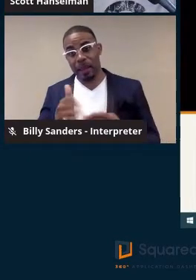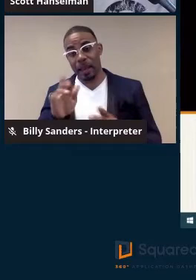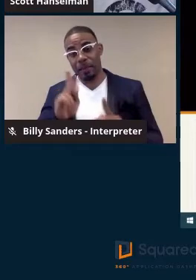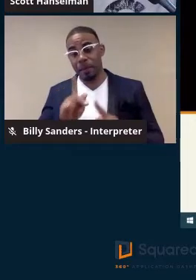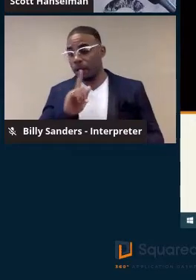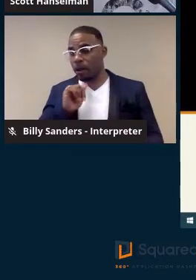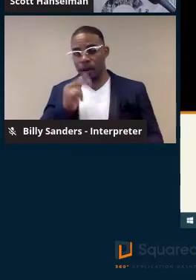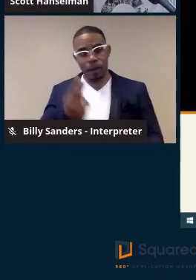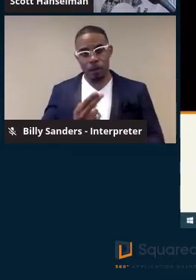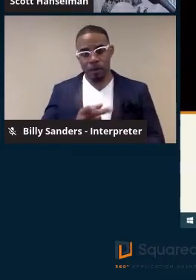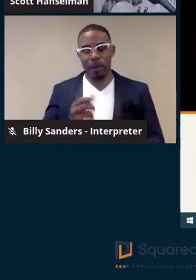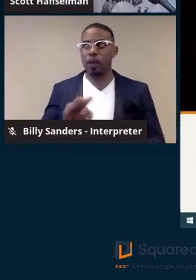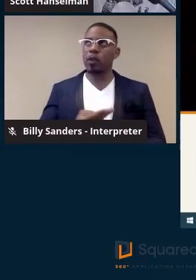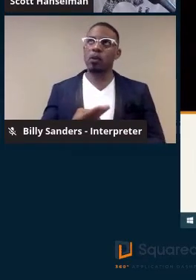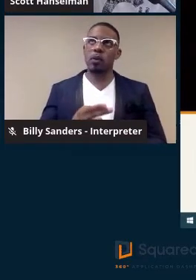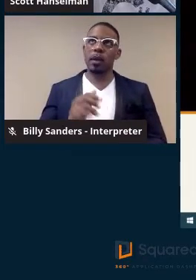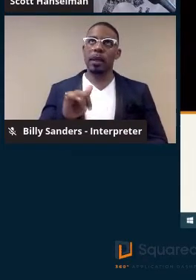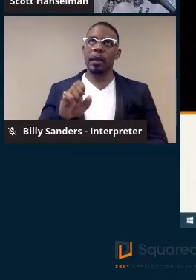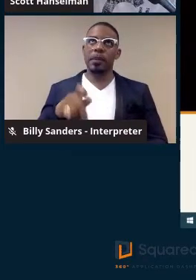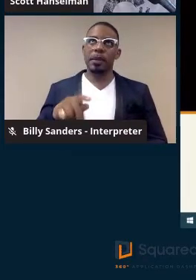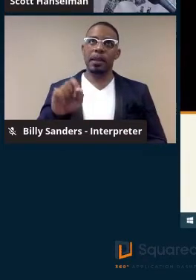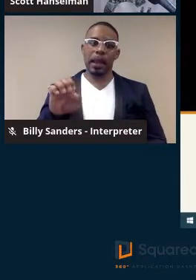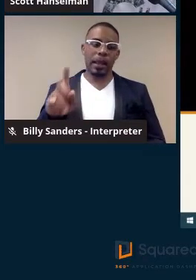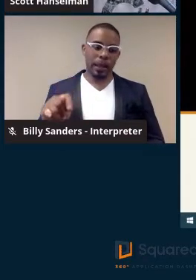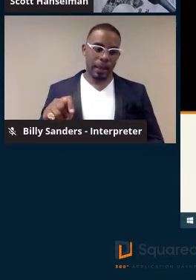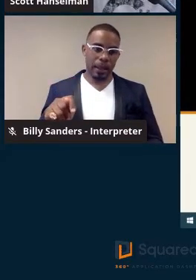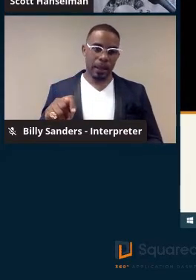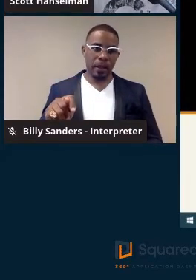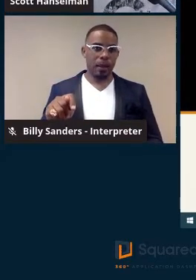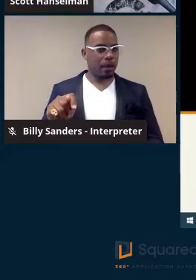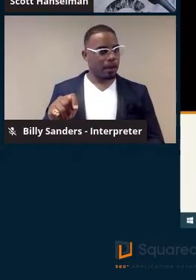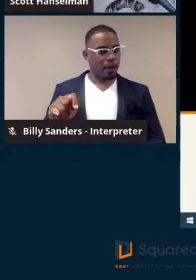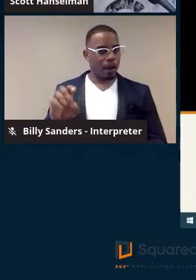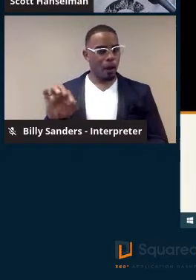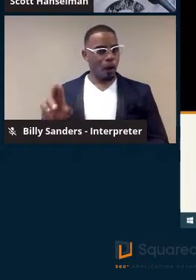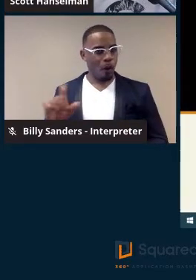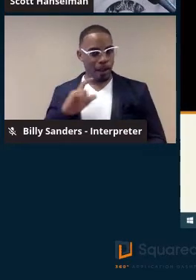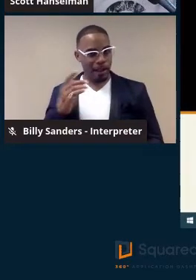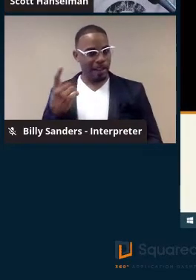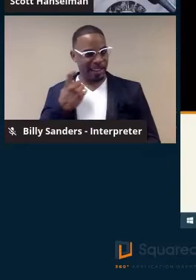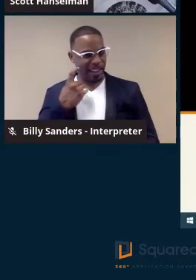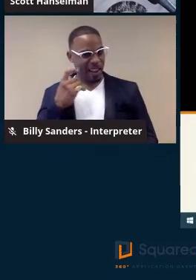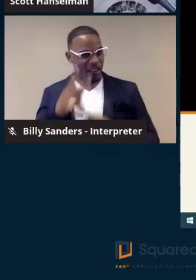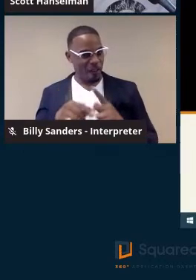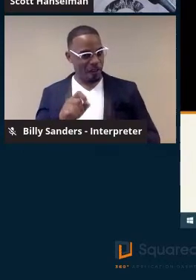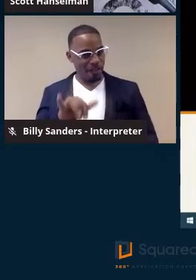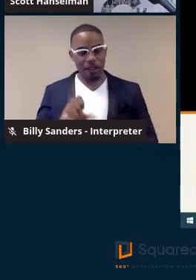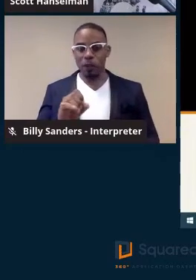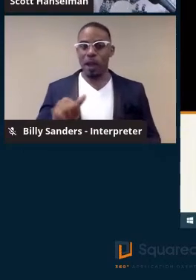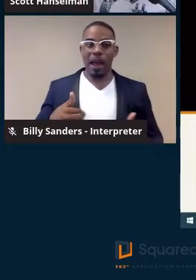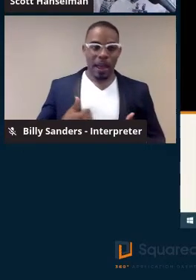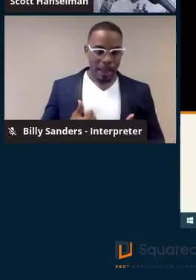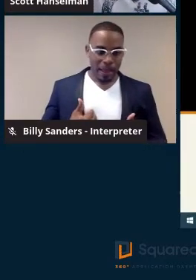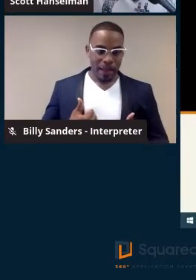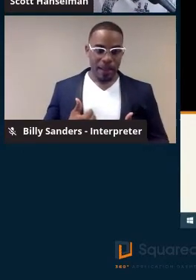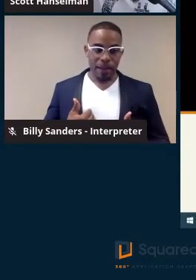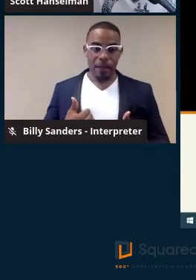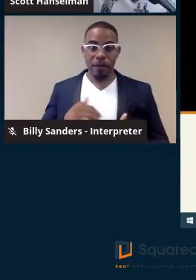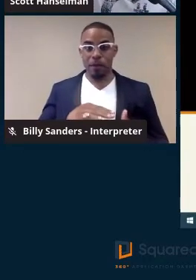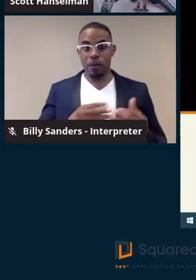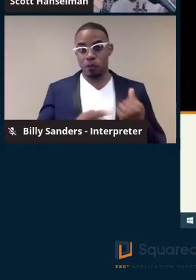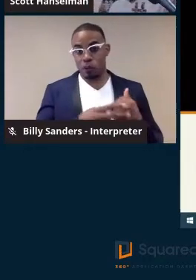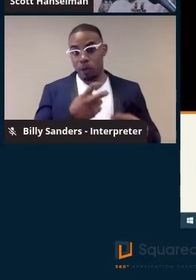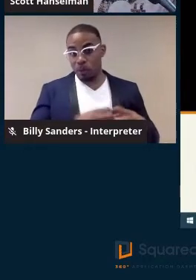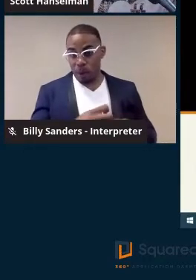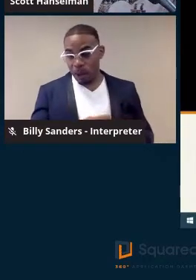aren't using. They use ASP.NET Core, which is the latest version of that. So I have a storage